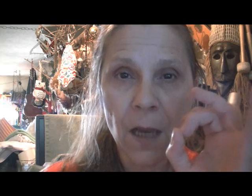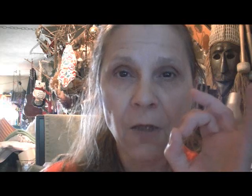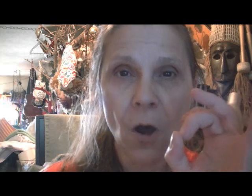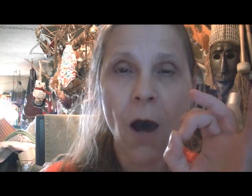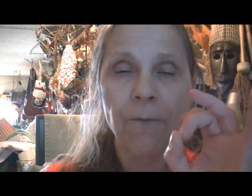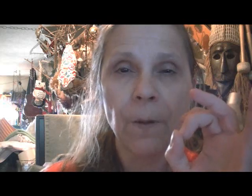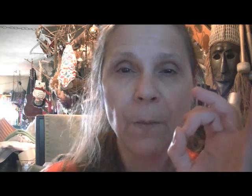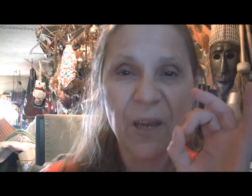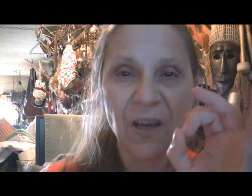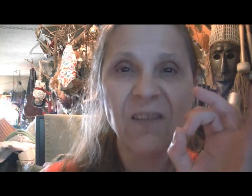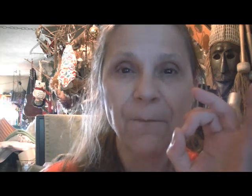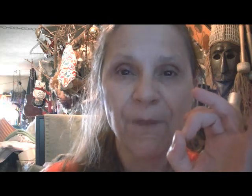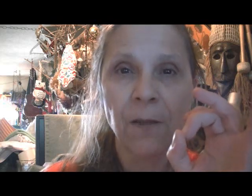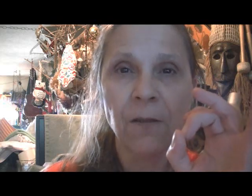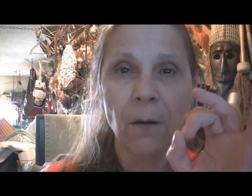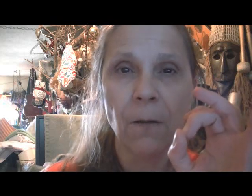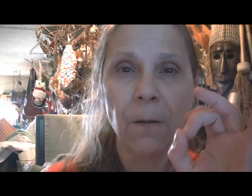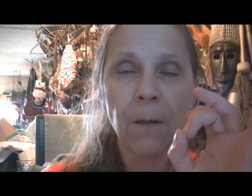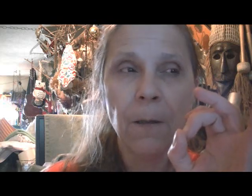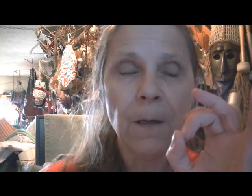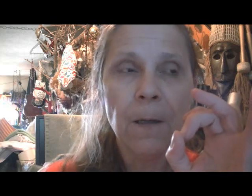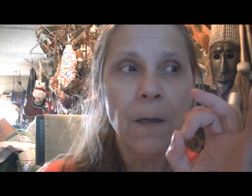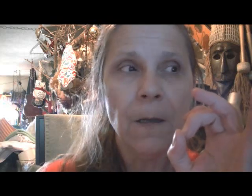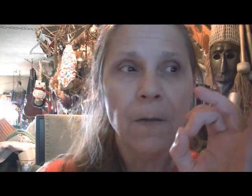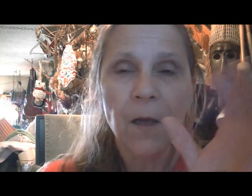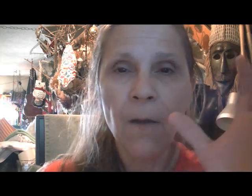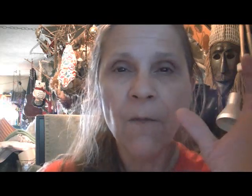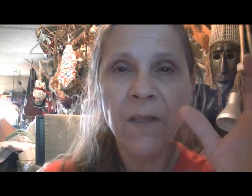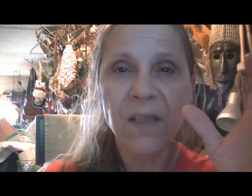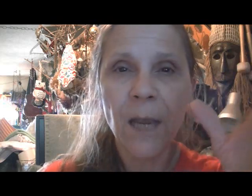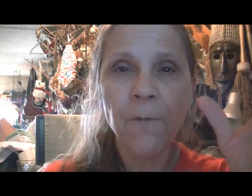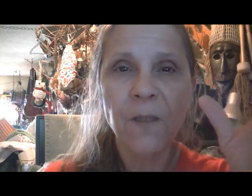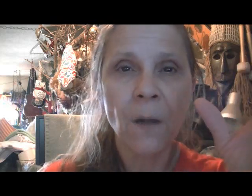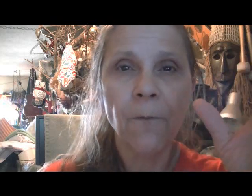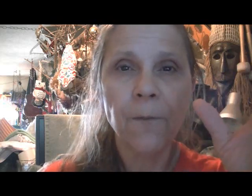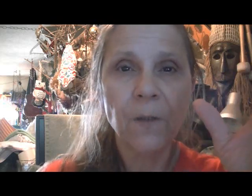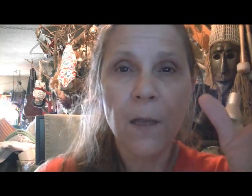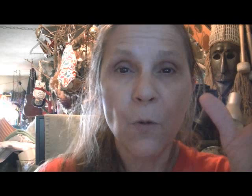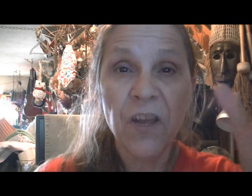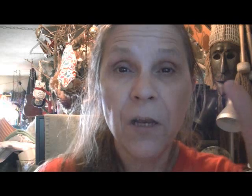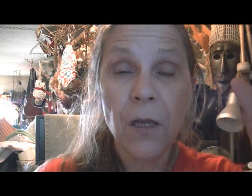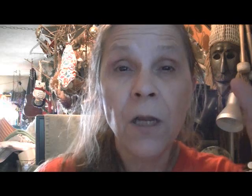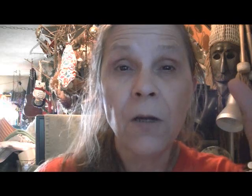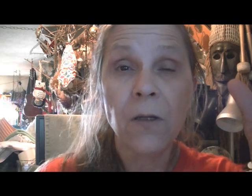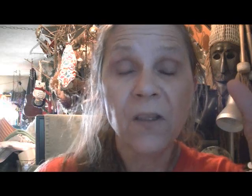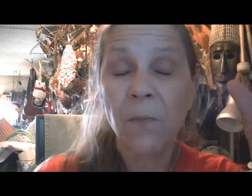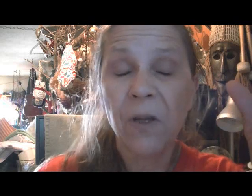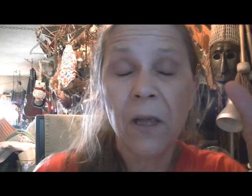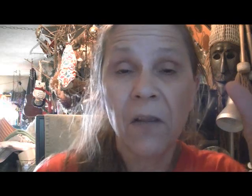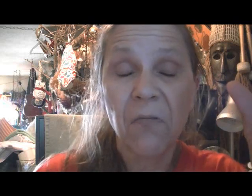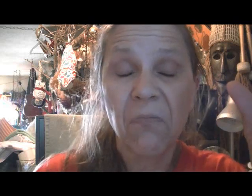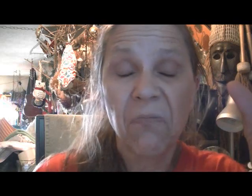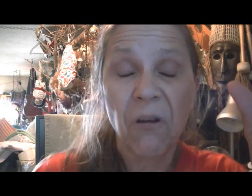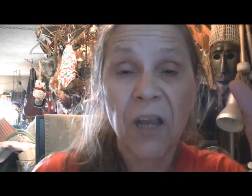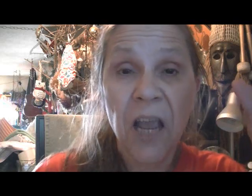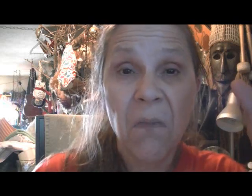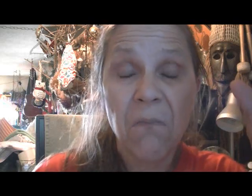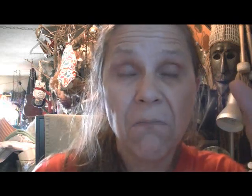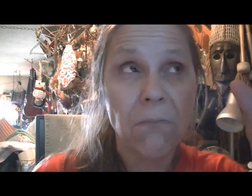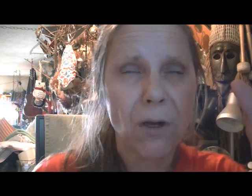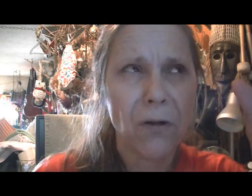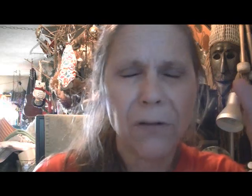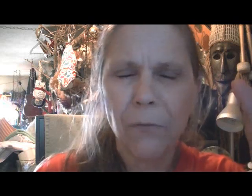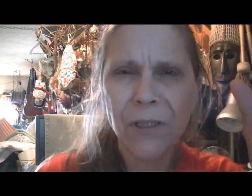they kicked off because of fentanyl, the government saved itself within a year something like